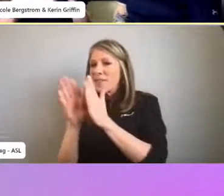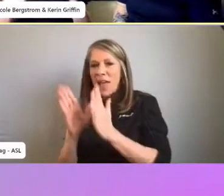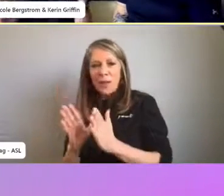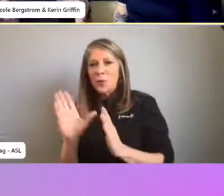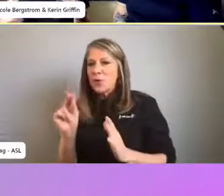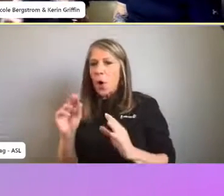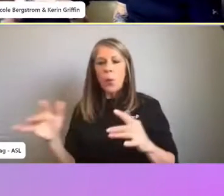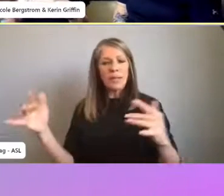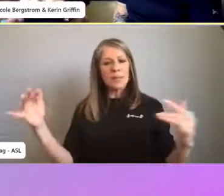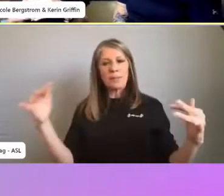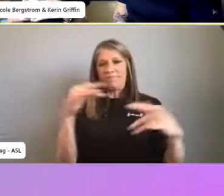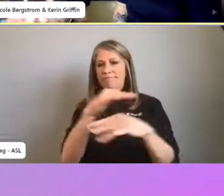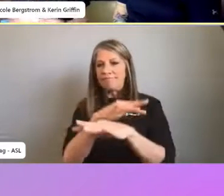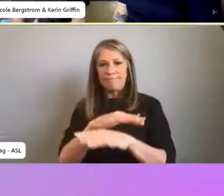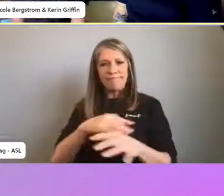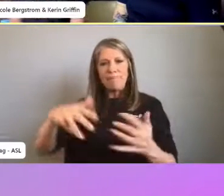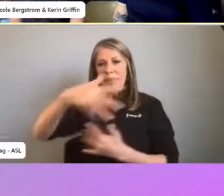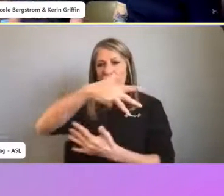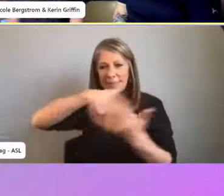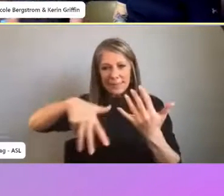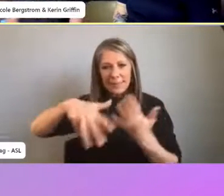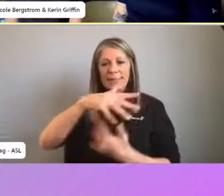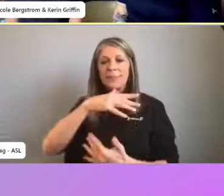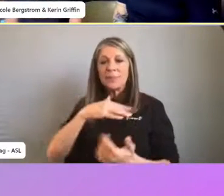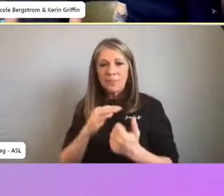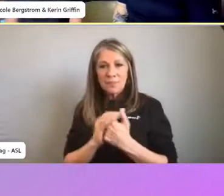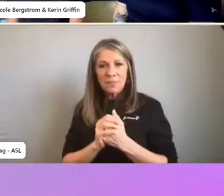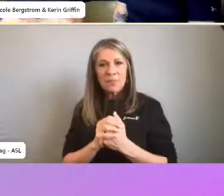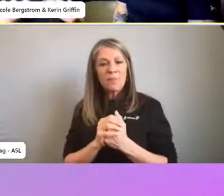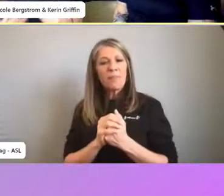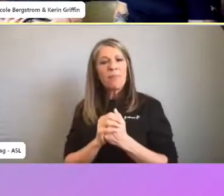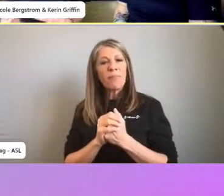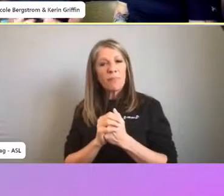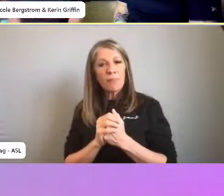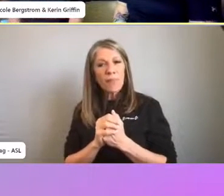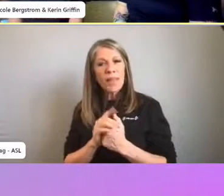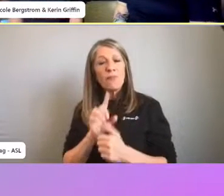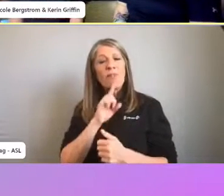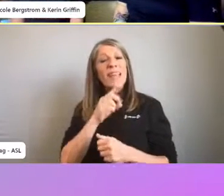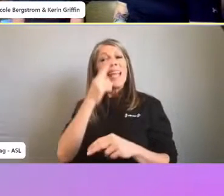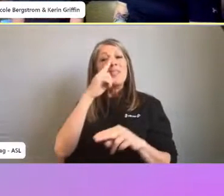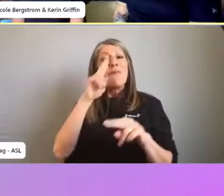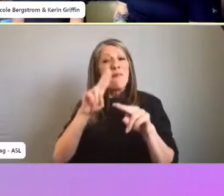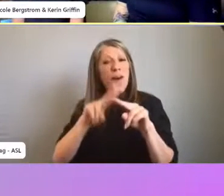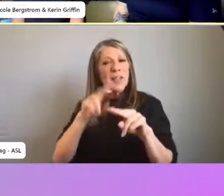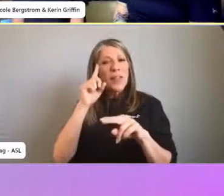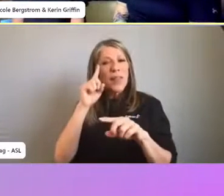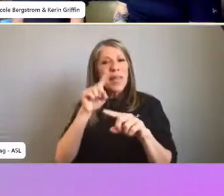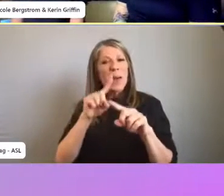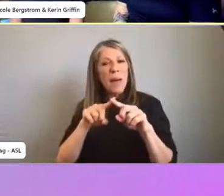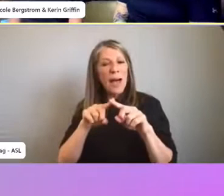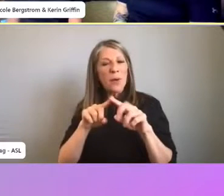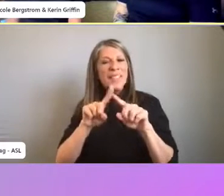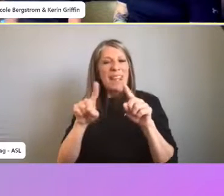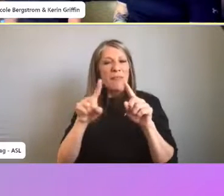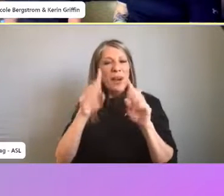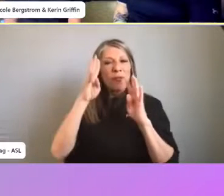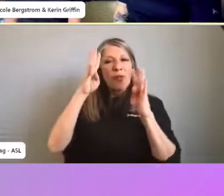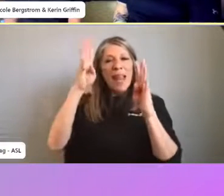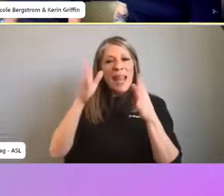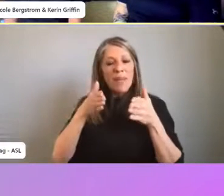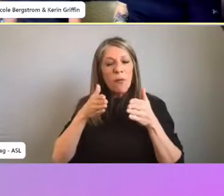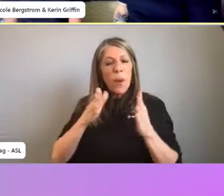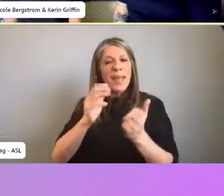right? It's the cross-functional teams. And it's really, you know, it's fun to think about creative ways to help